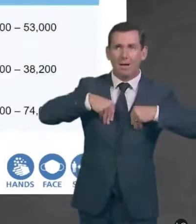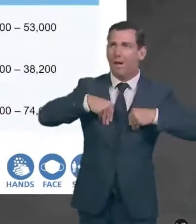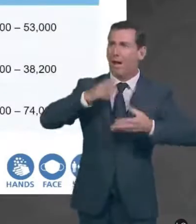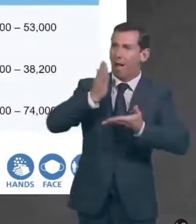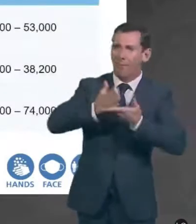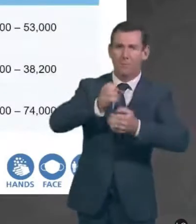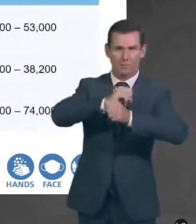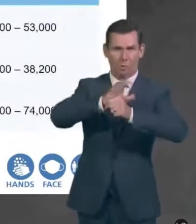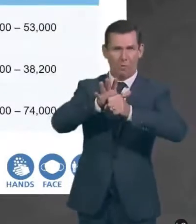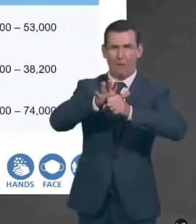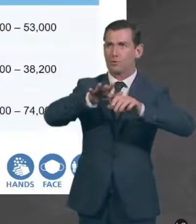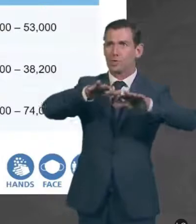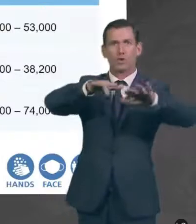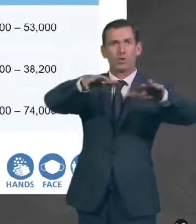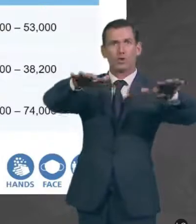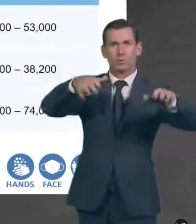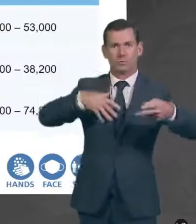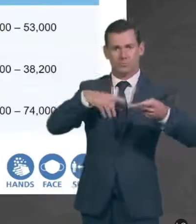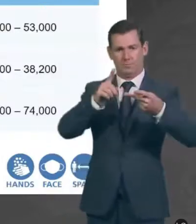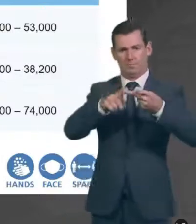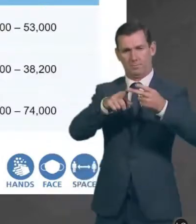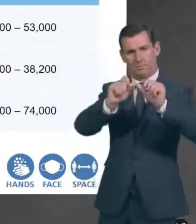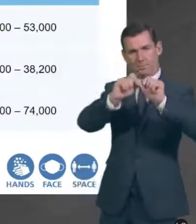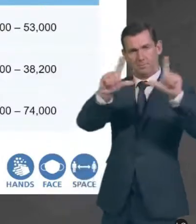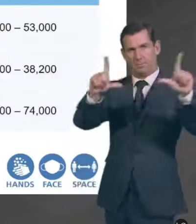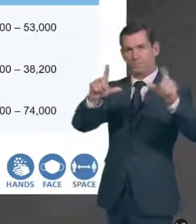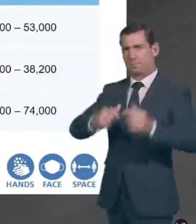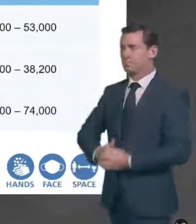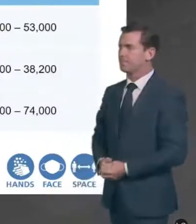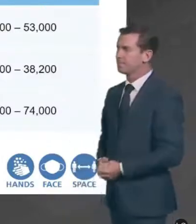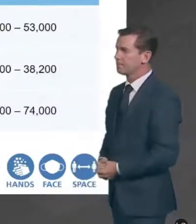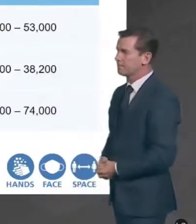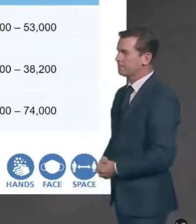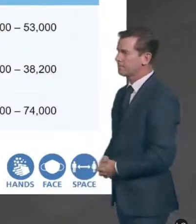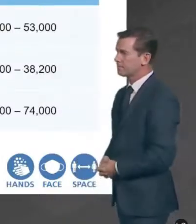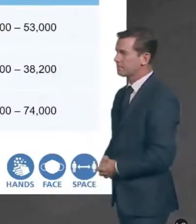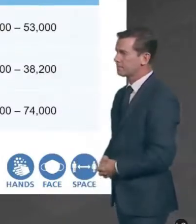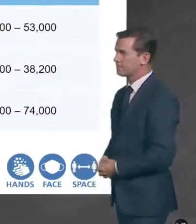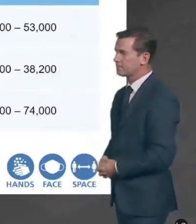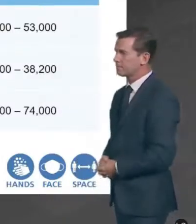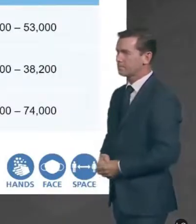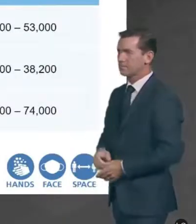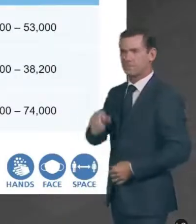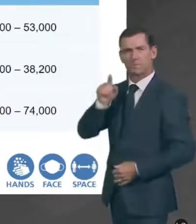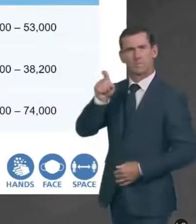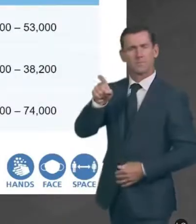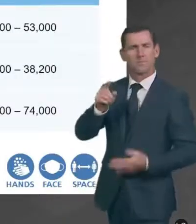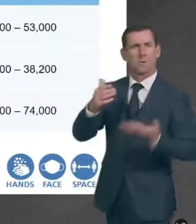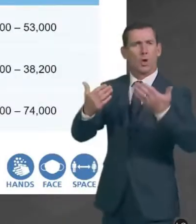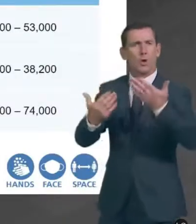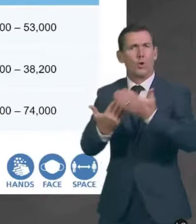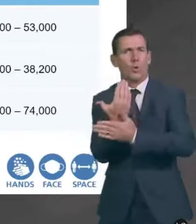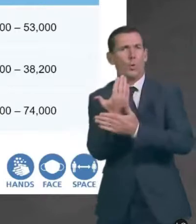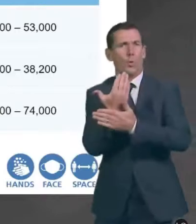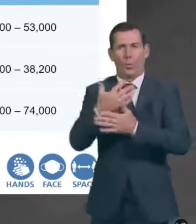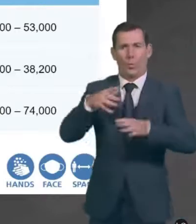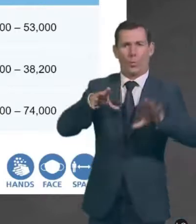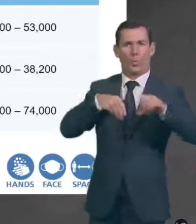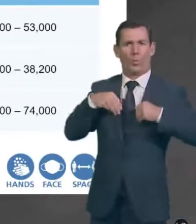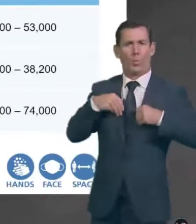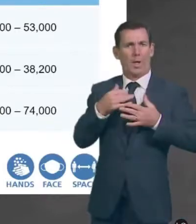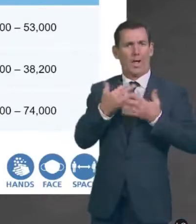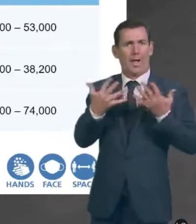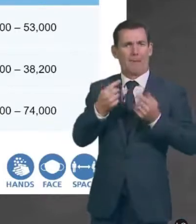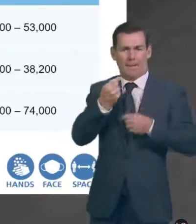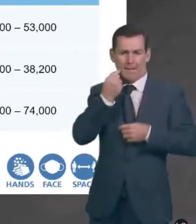slide, please. The incidence is the number of new infections per day. And again, the best way to get